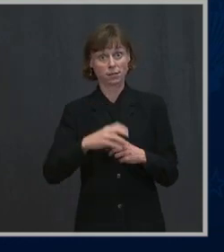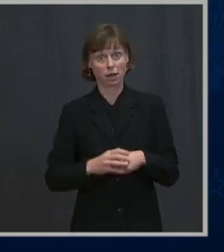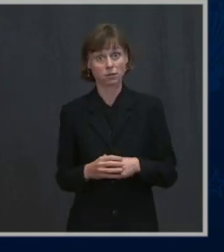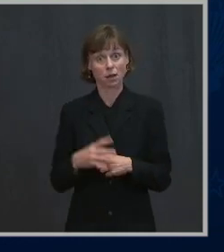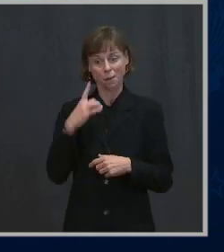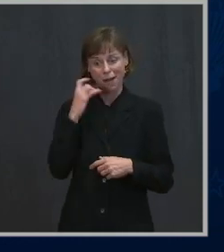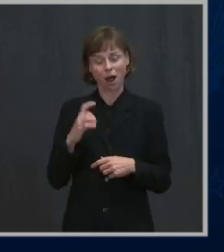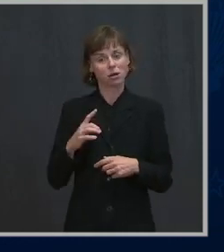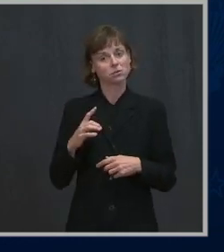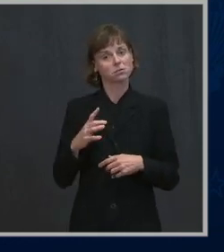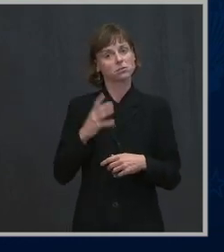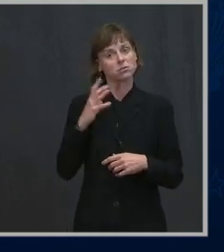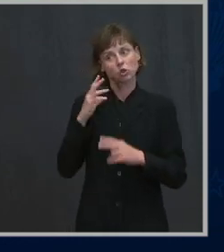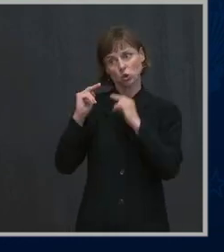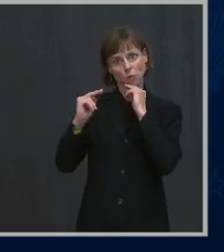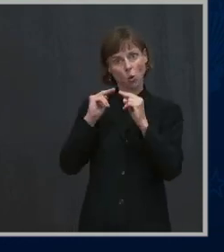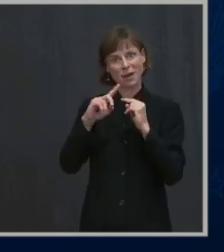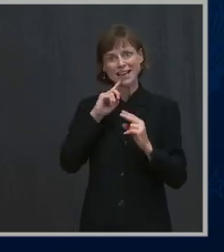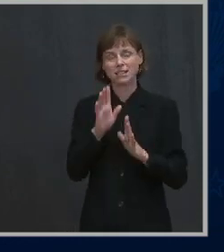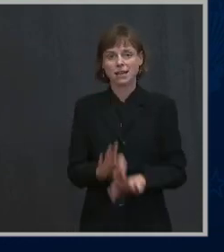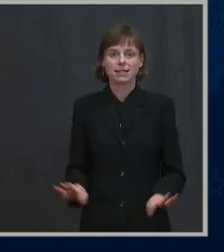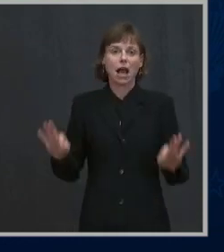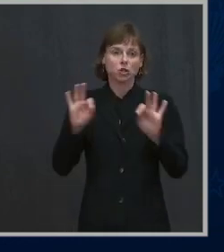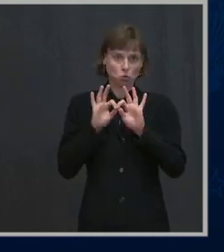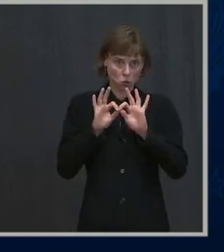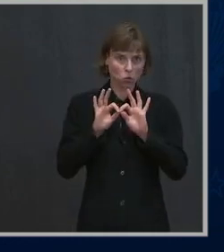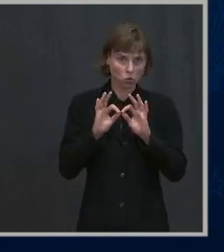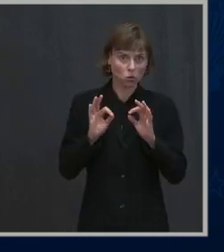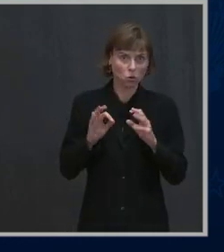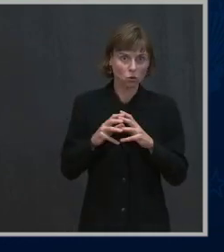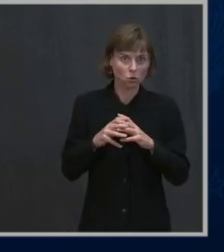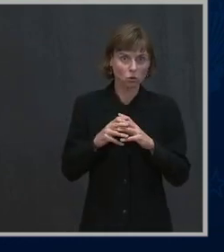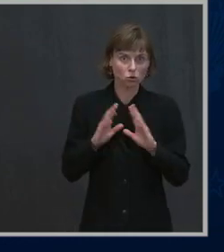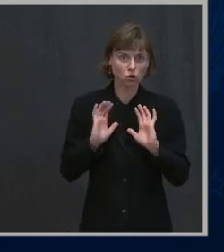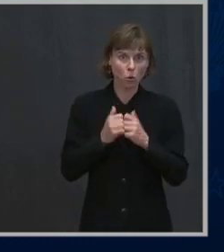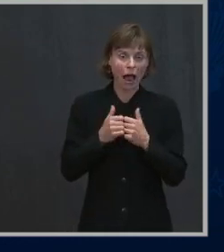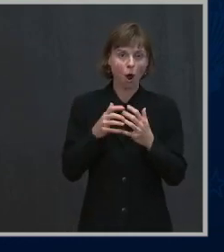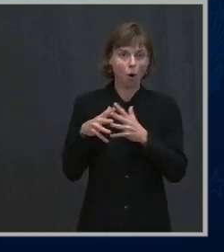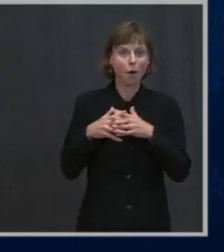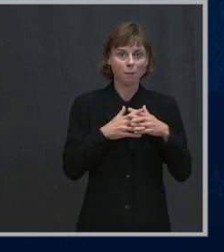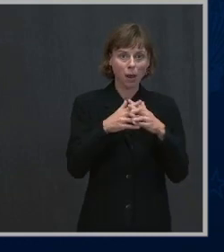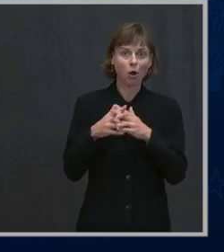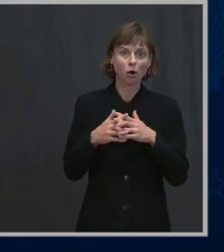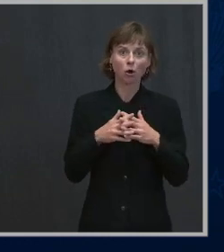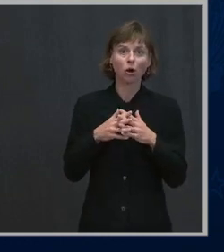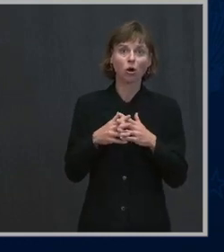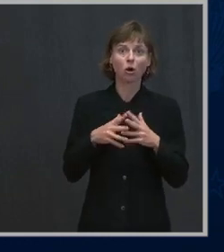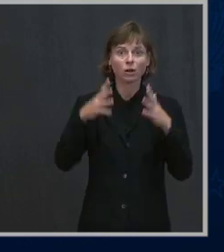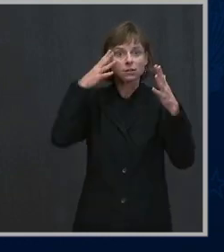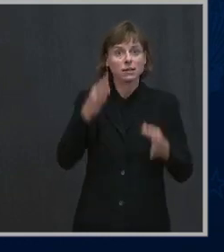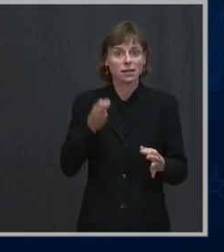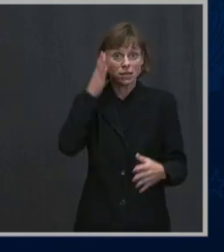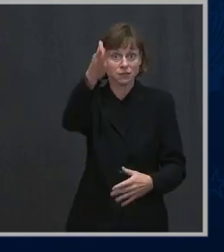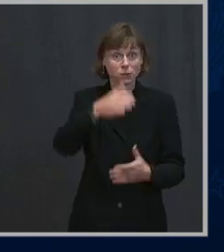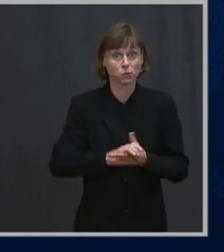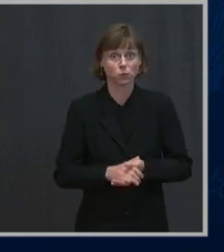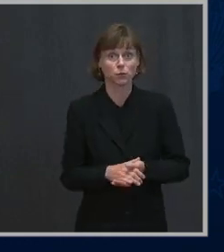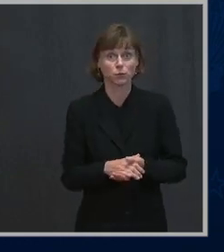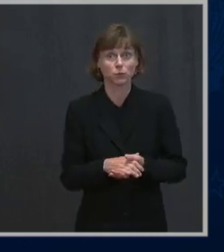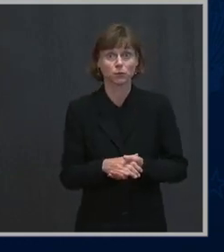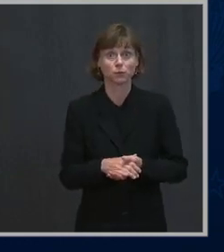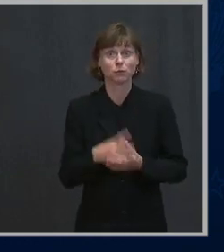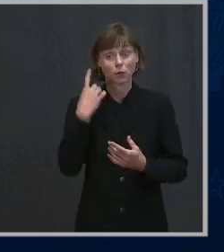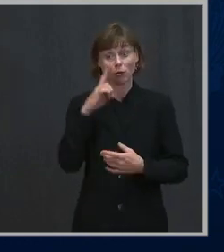has always been essential to how american america writes its own destiny for the